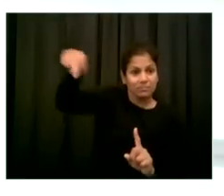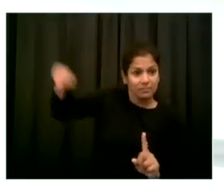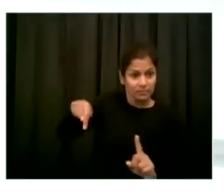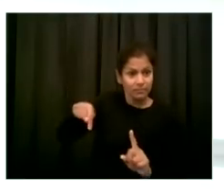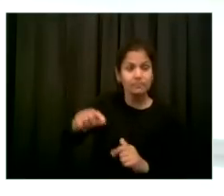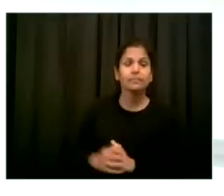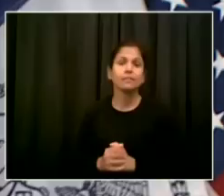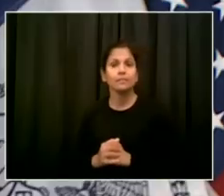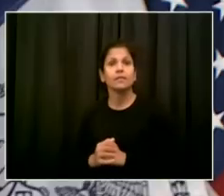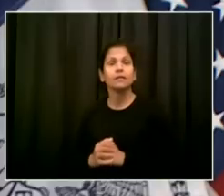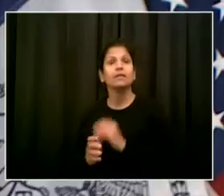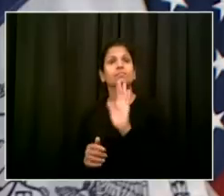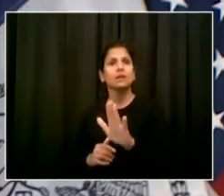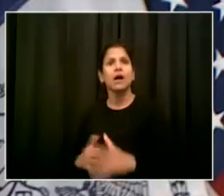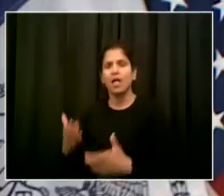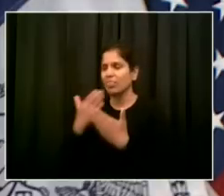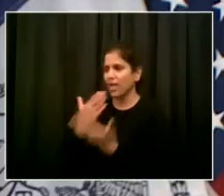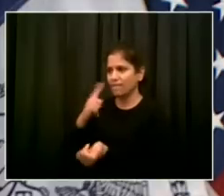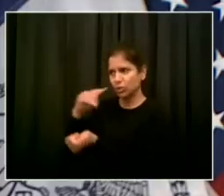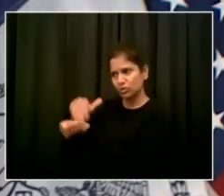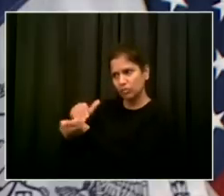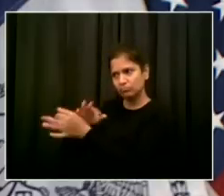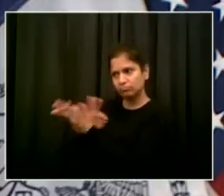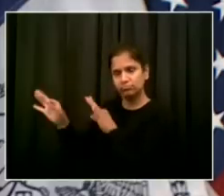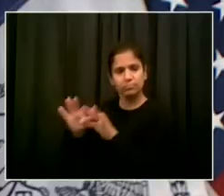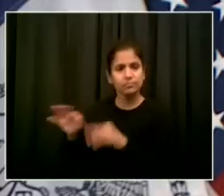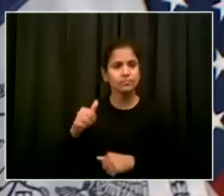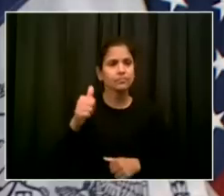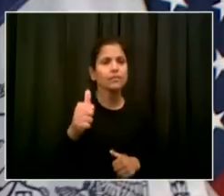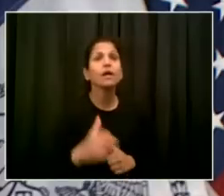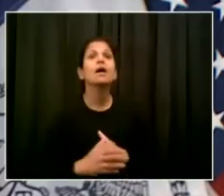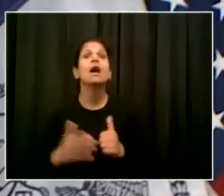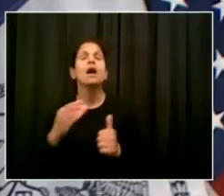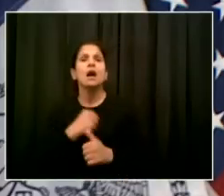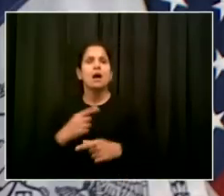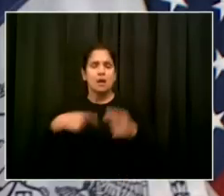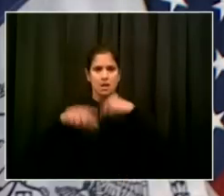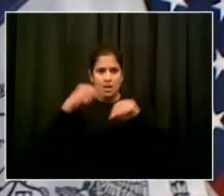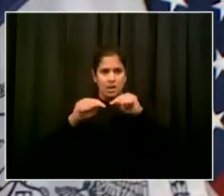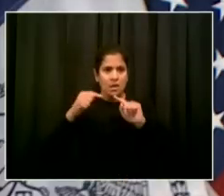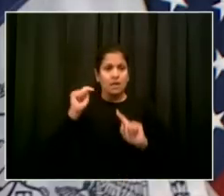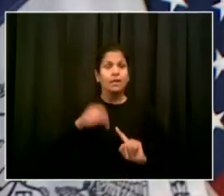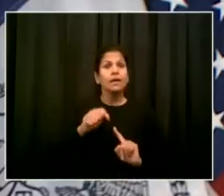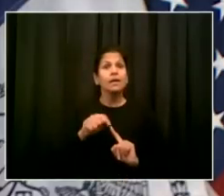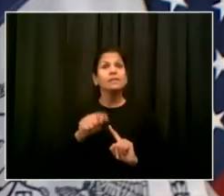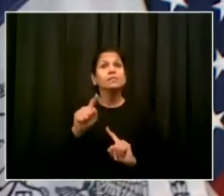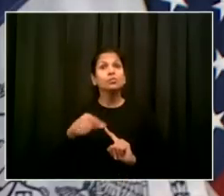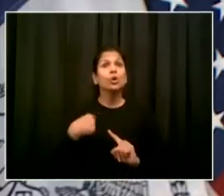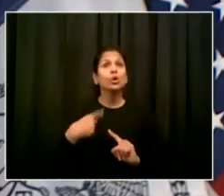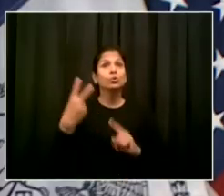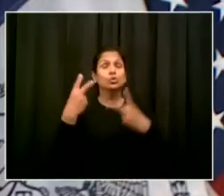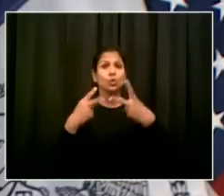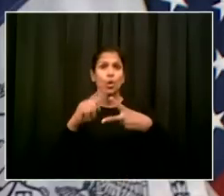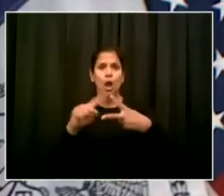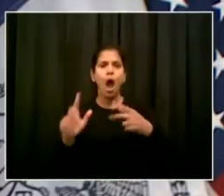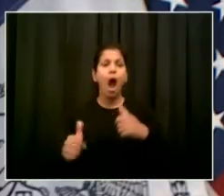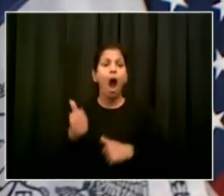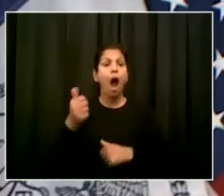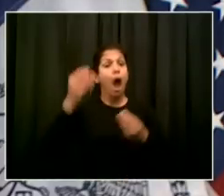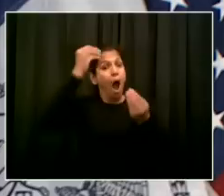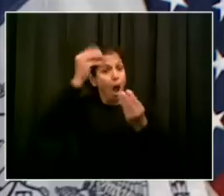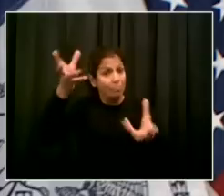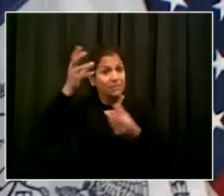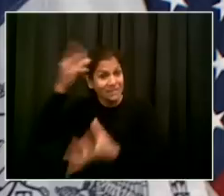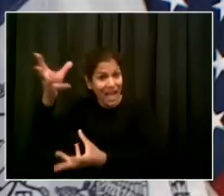was asking a moment ago. Two updates for everyone, but Michael, specifically for you. One, on the Board